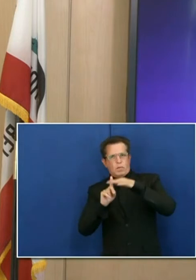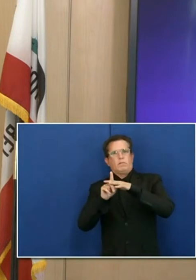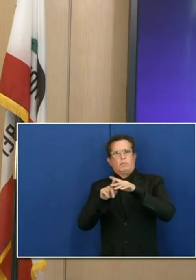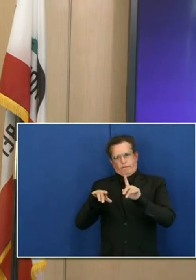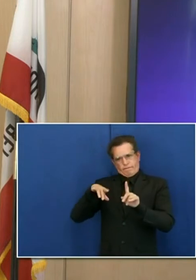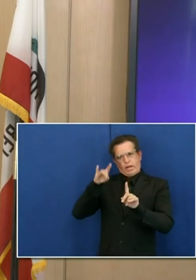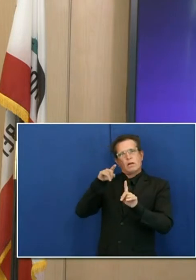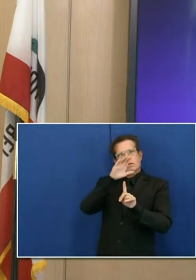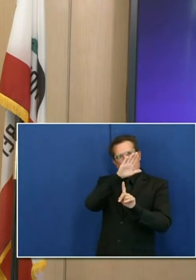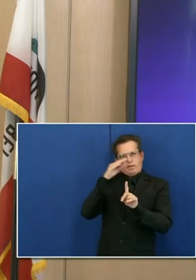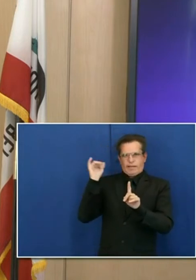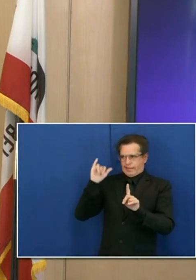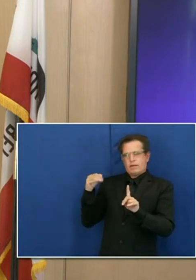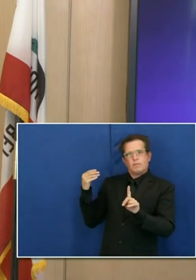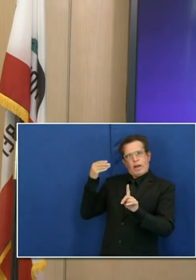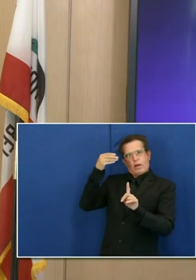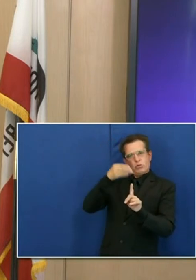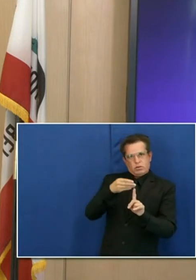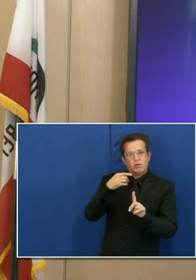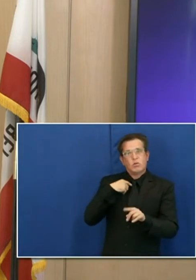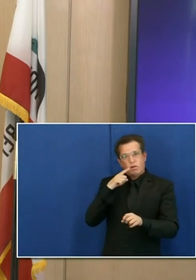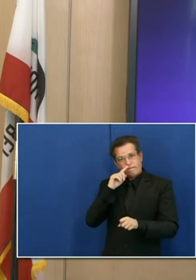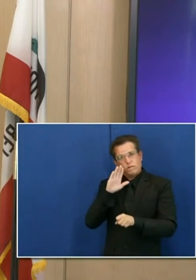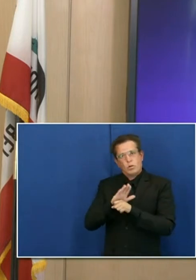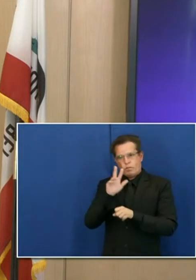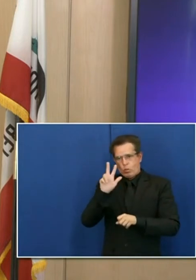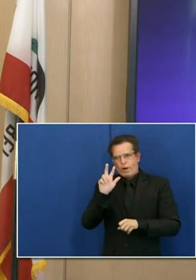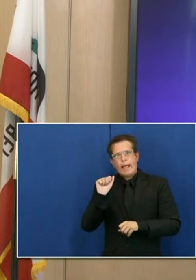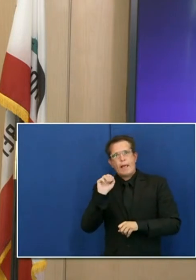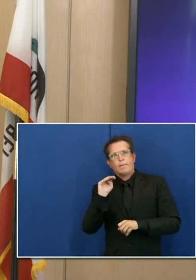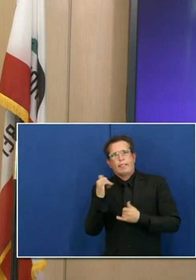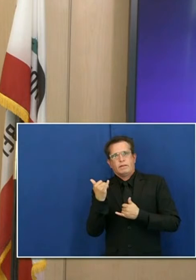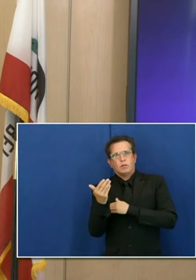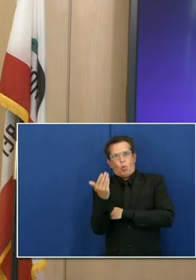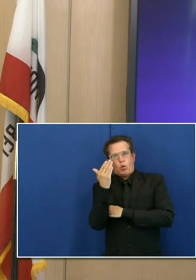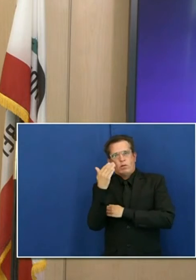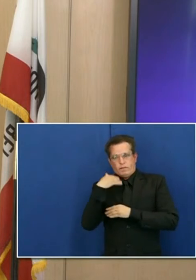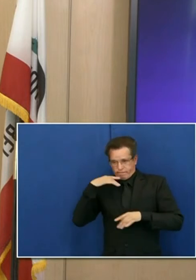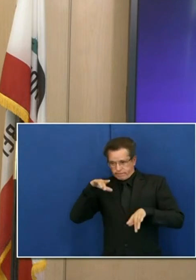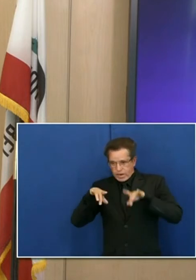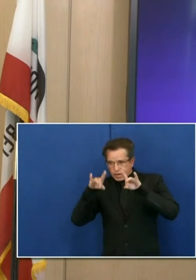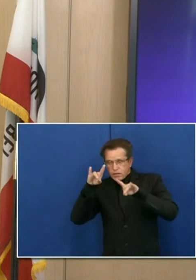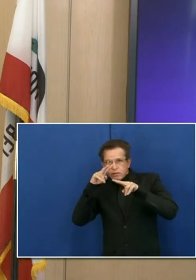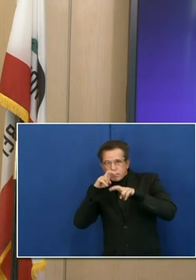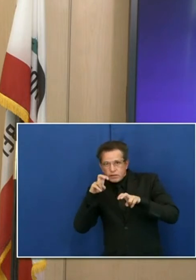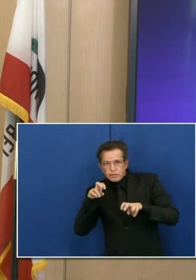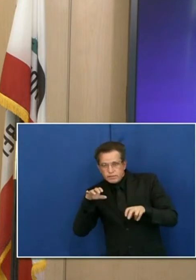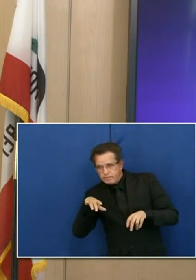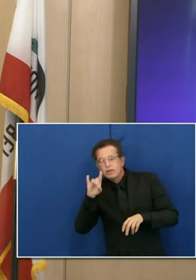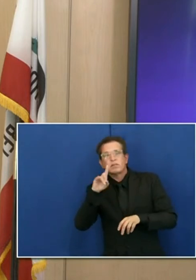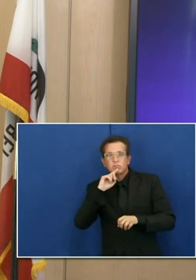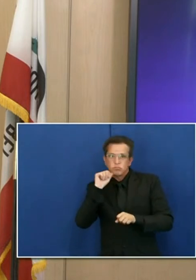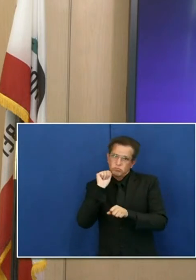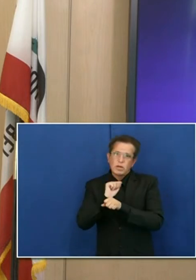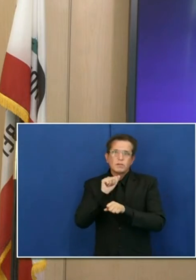be this lineage. We confirmed it at 3 a.m. this morning using sequencing that this is indeed